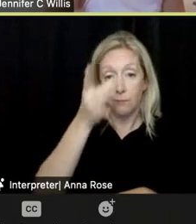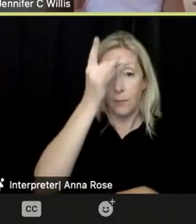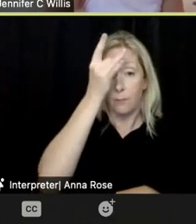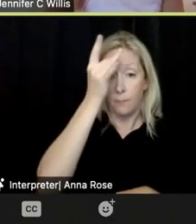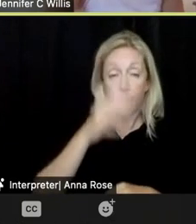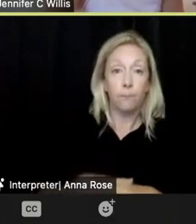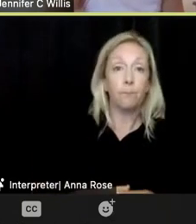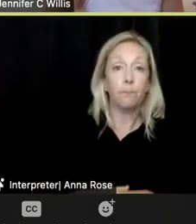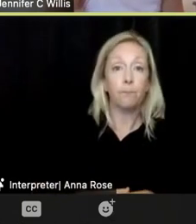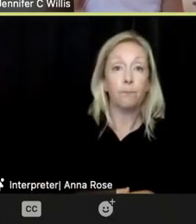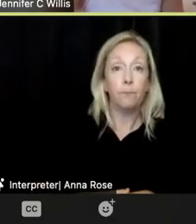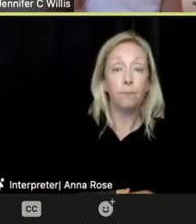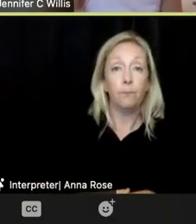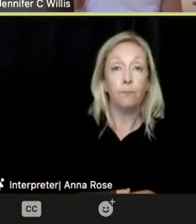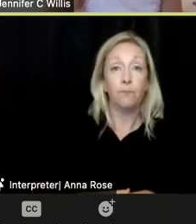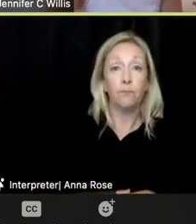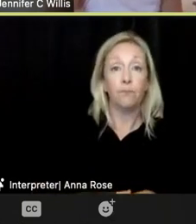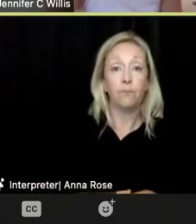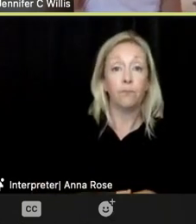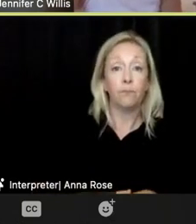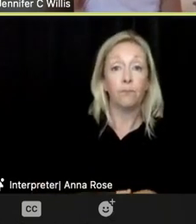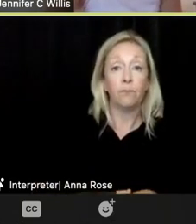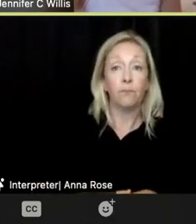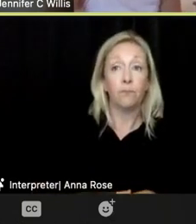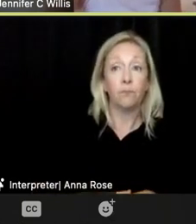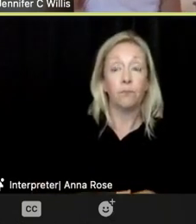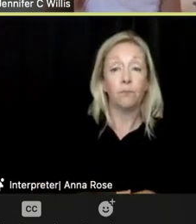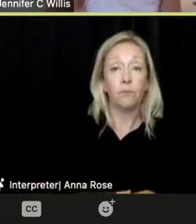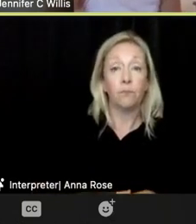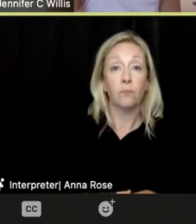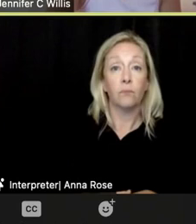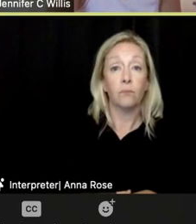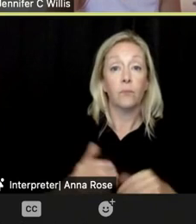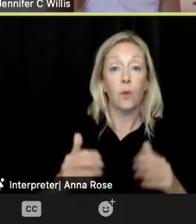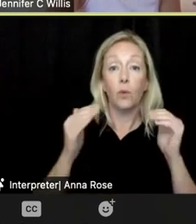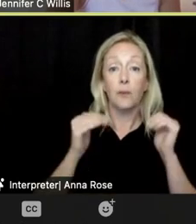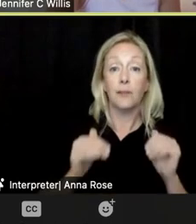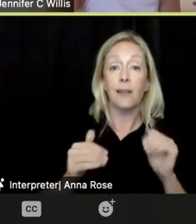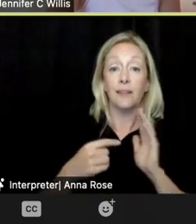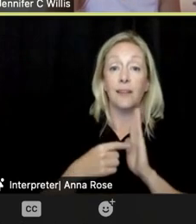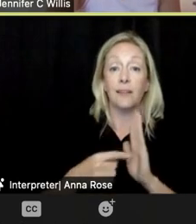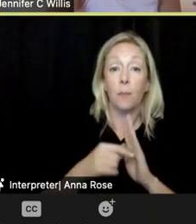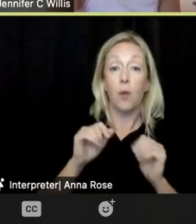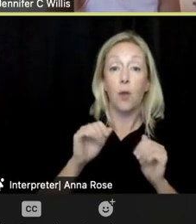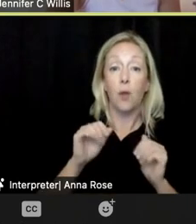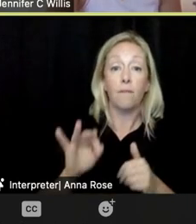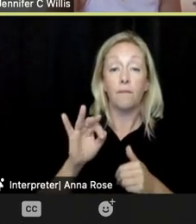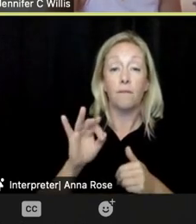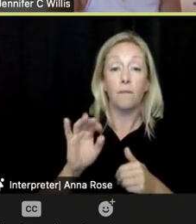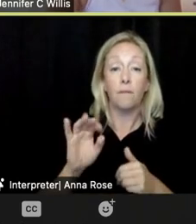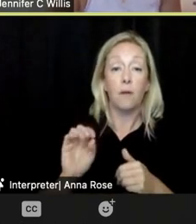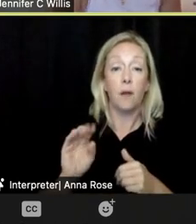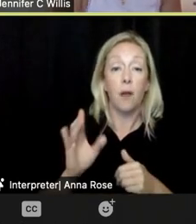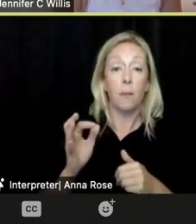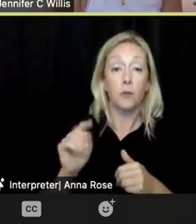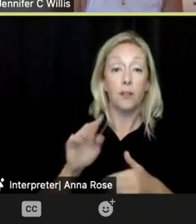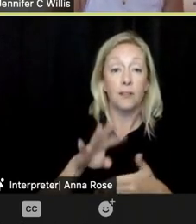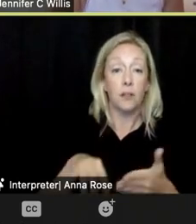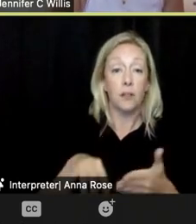And so this is an example, a parent example of an object schedule. And Chris, this was your parent. So do you